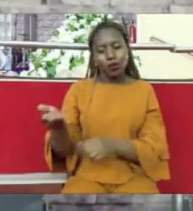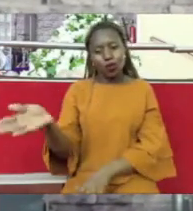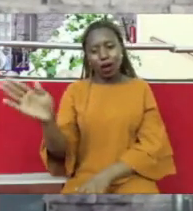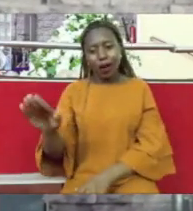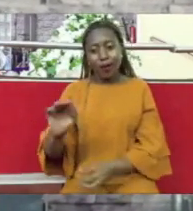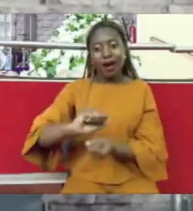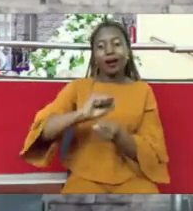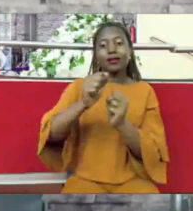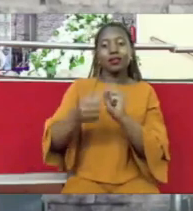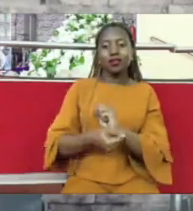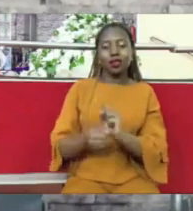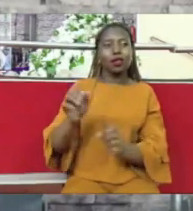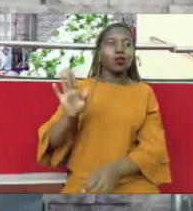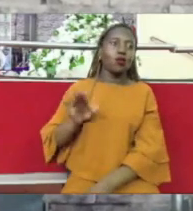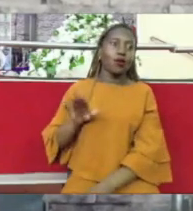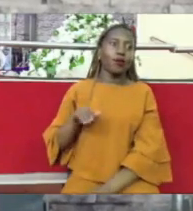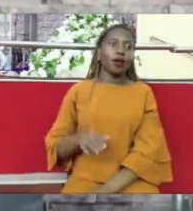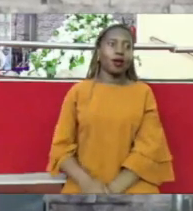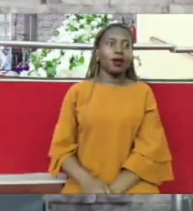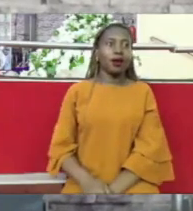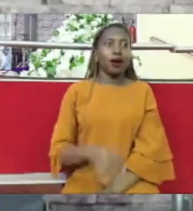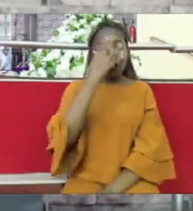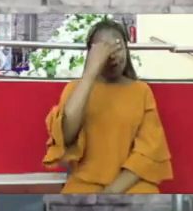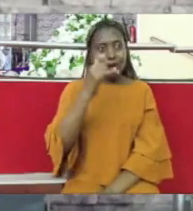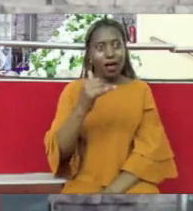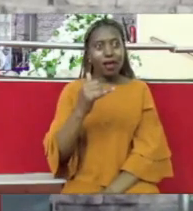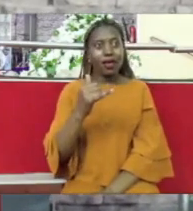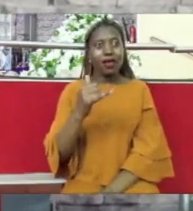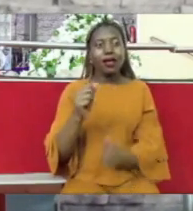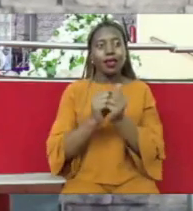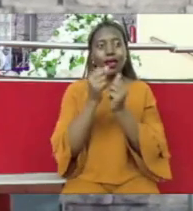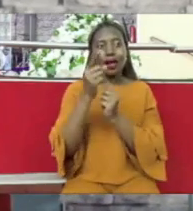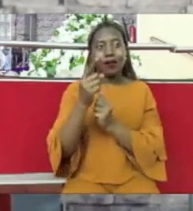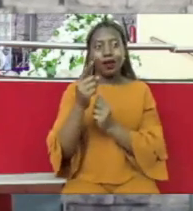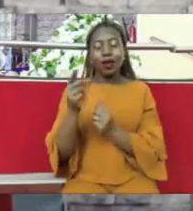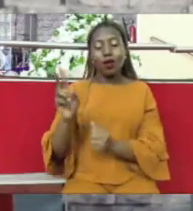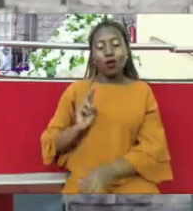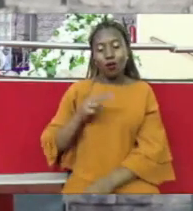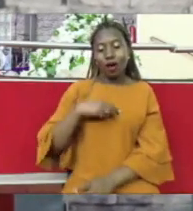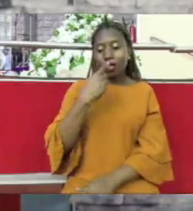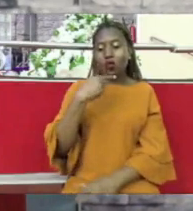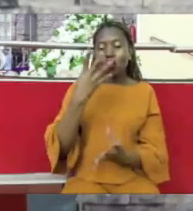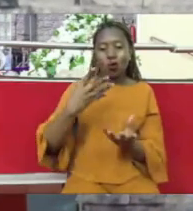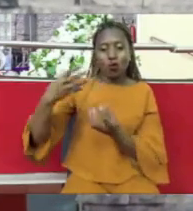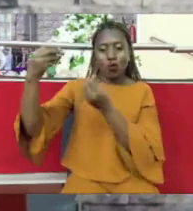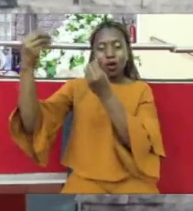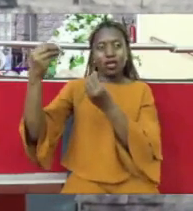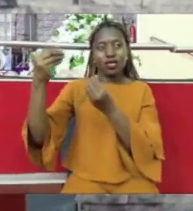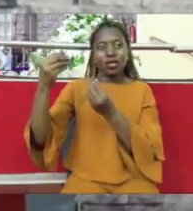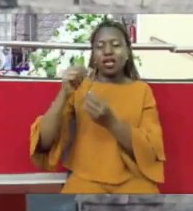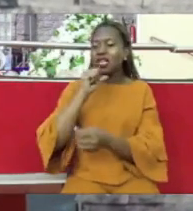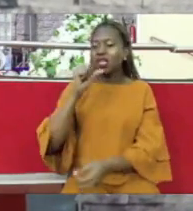tungerudi kama kina dada fulani. Because the 11 of us who went. Kwa sababu 11 ambao tulienda. It is not the same again.